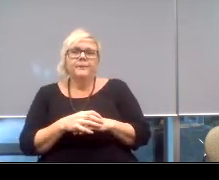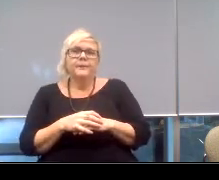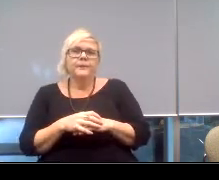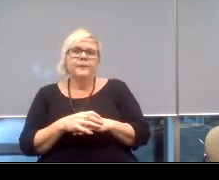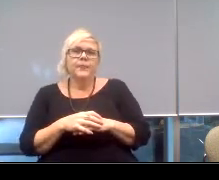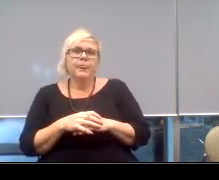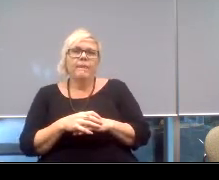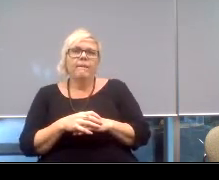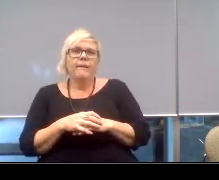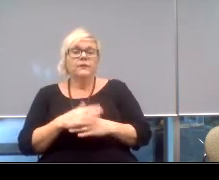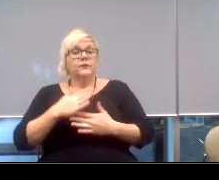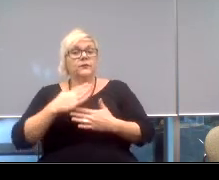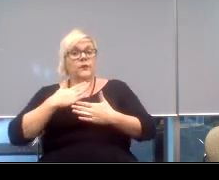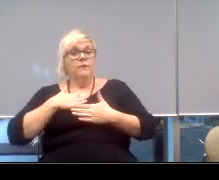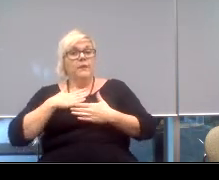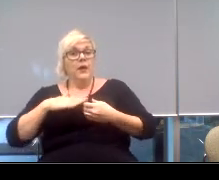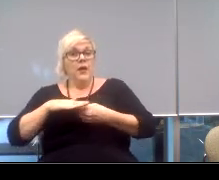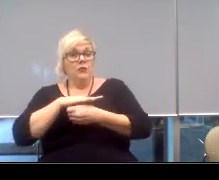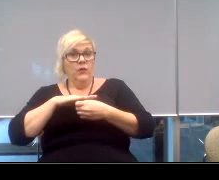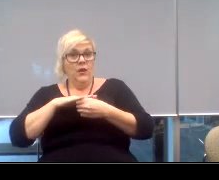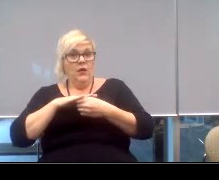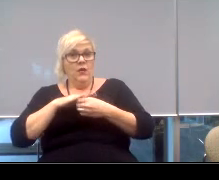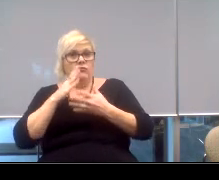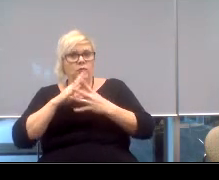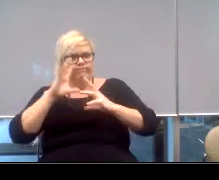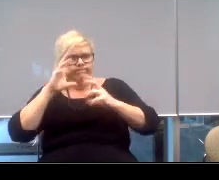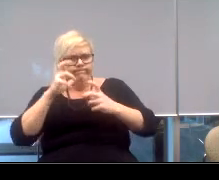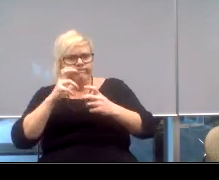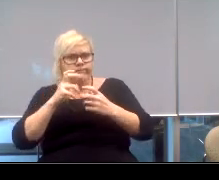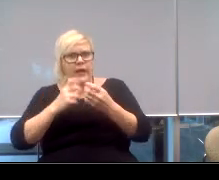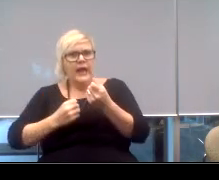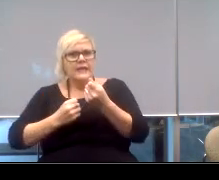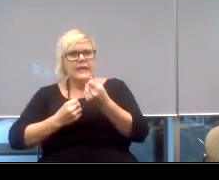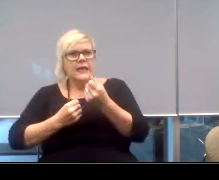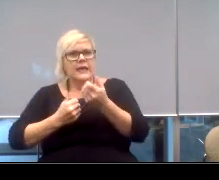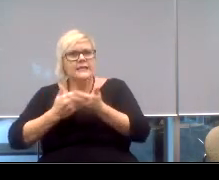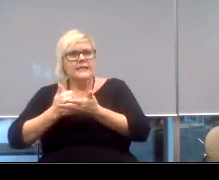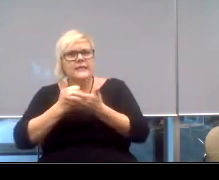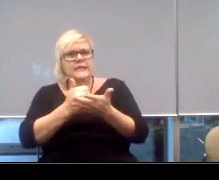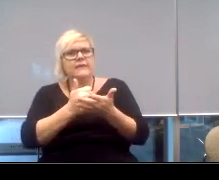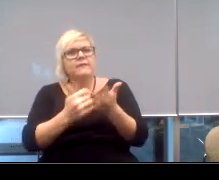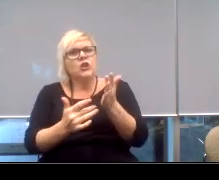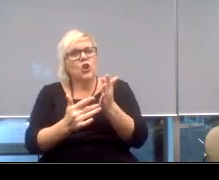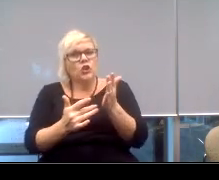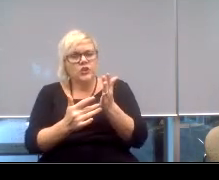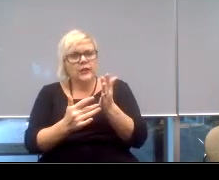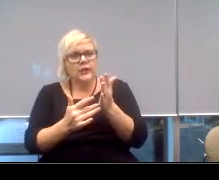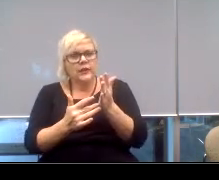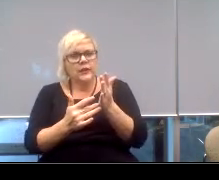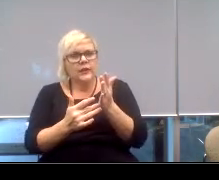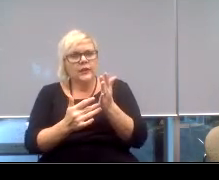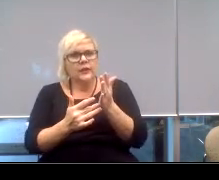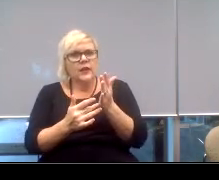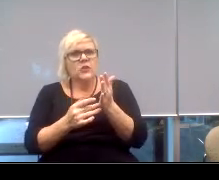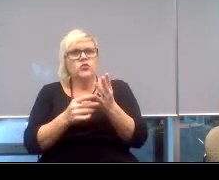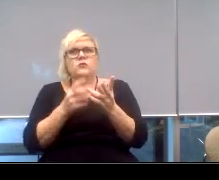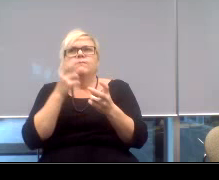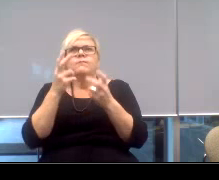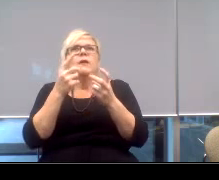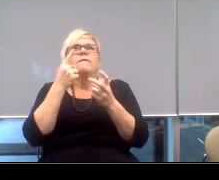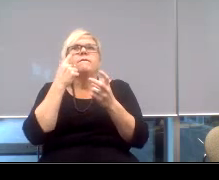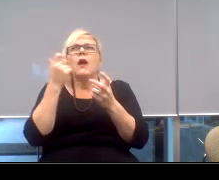Now, my area of responsibility is assistive technology, as Anne introduced. It's primarily the sourcing and supply of assistive